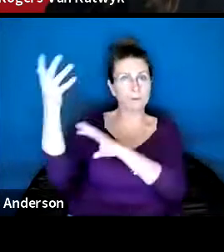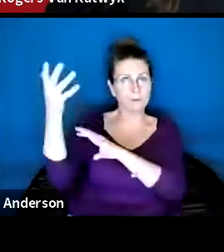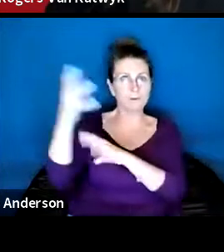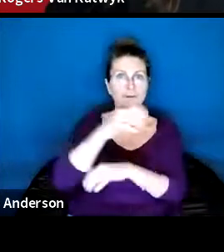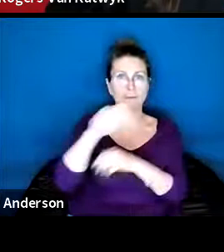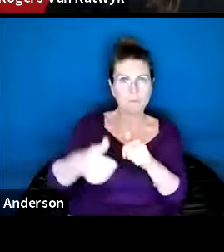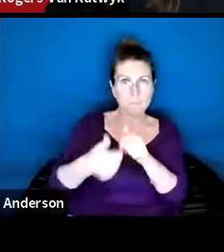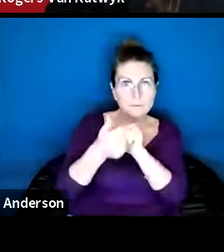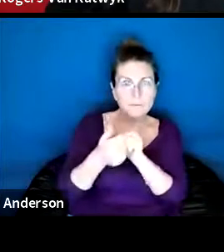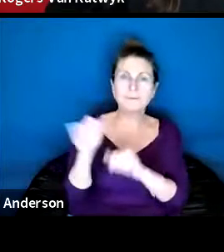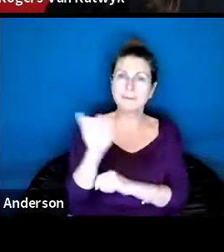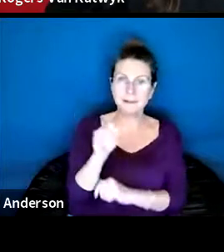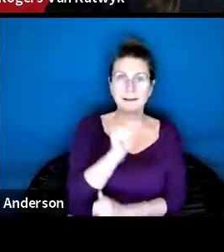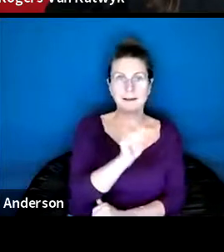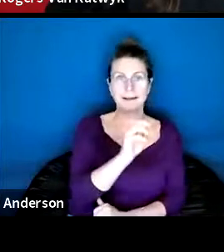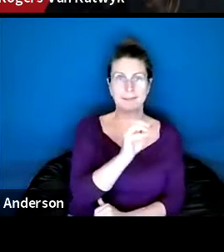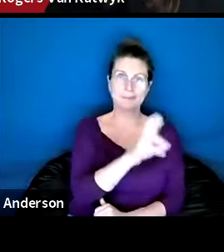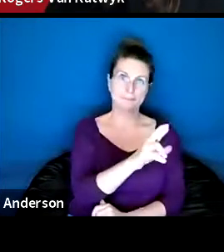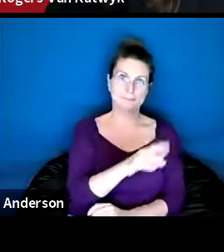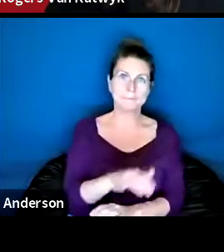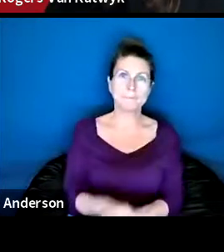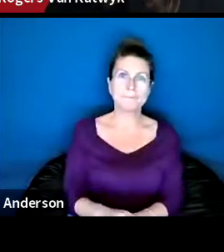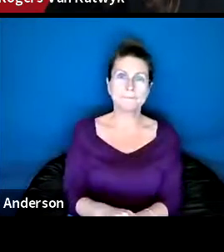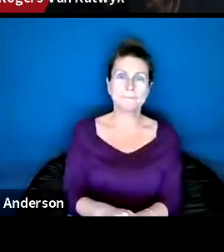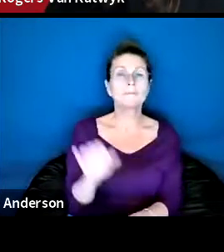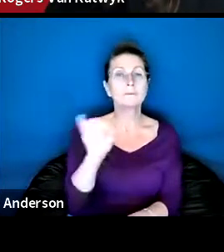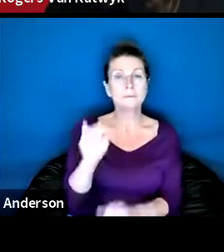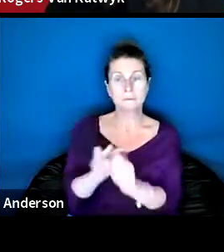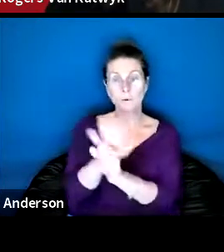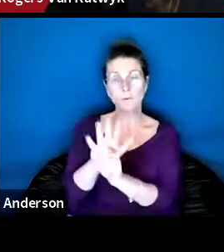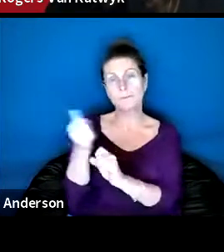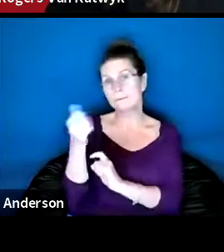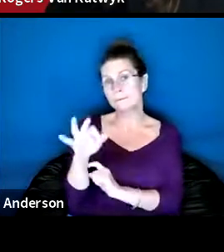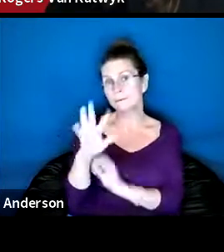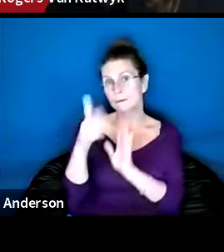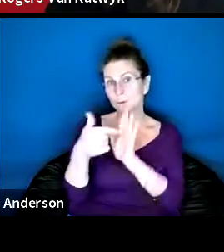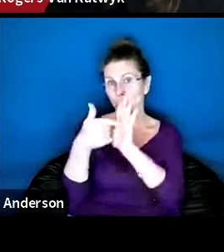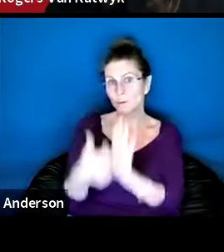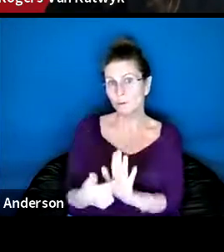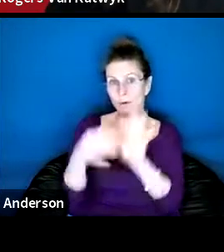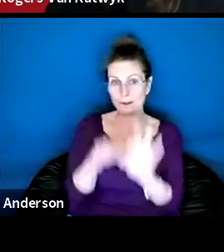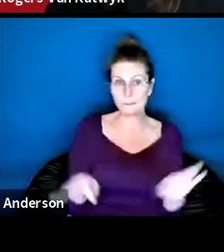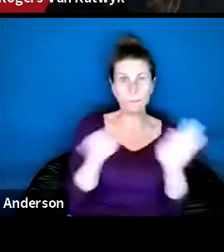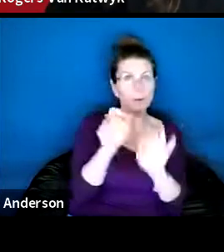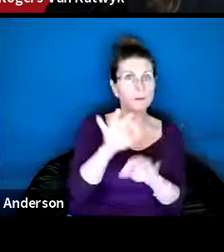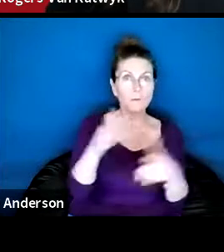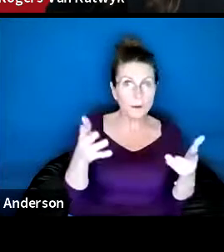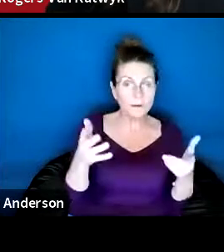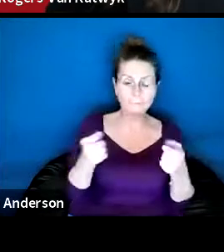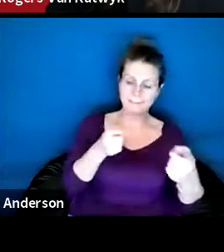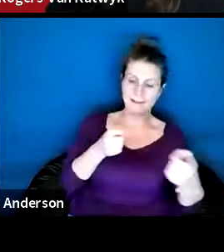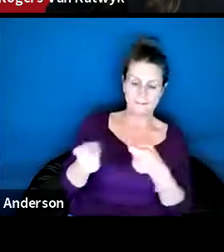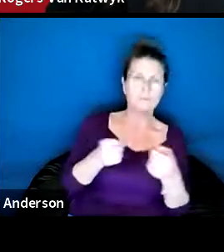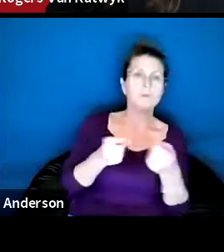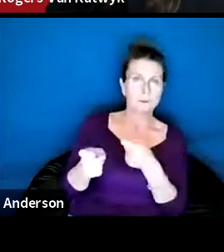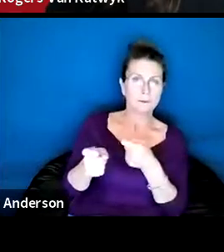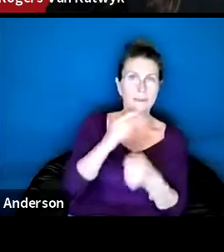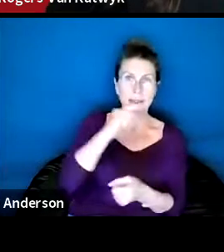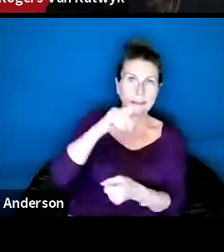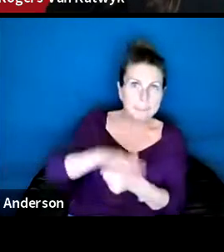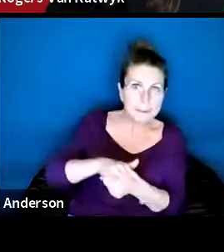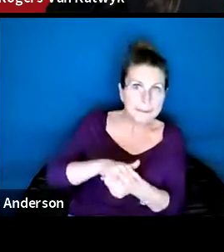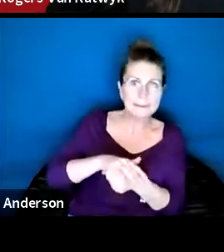like AMR. As well, COVID-19 has demonstrated the importance of governance in order to advance commitments